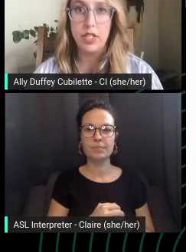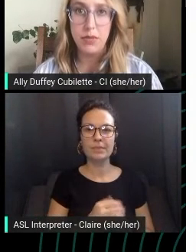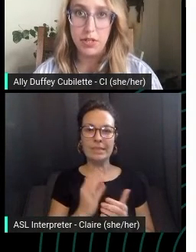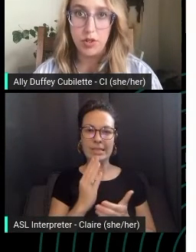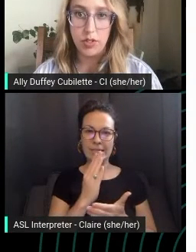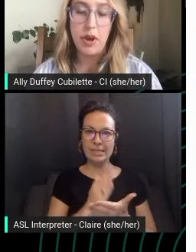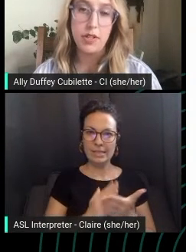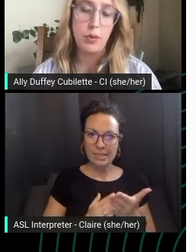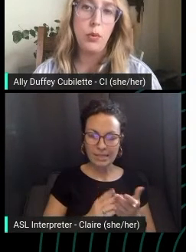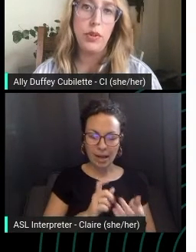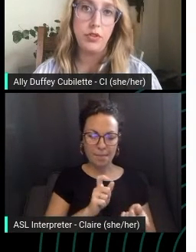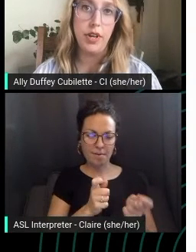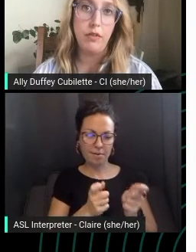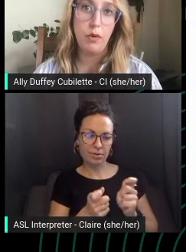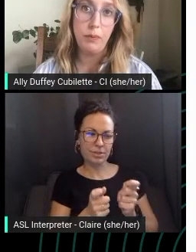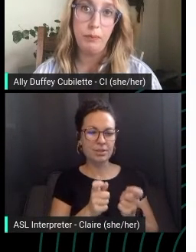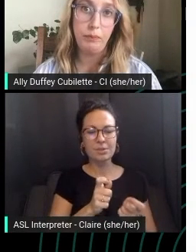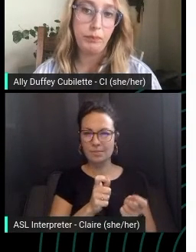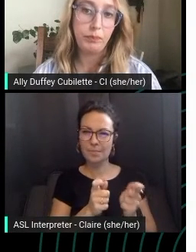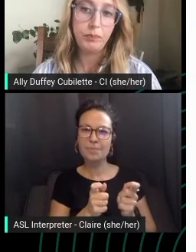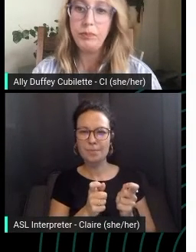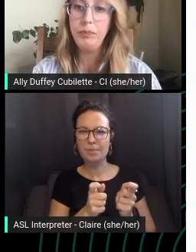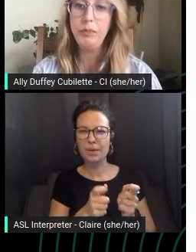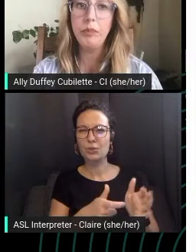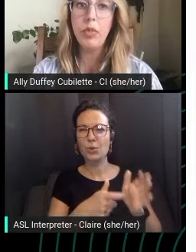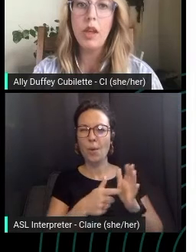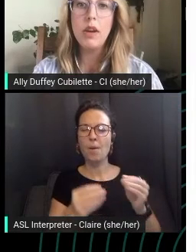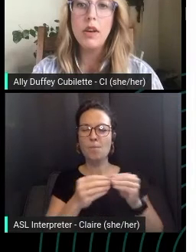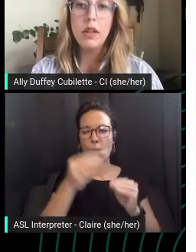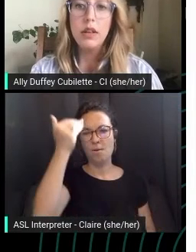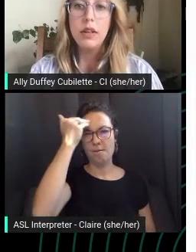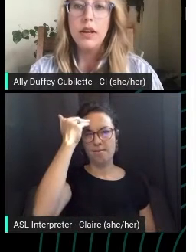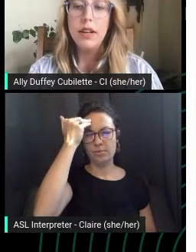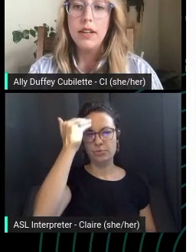advanced customizations possible with GA4.